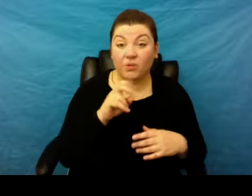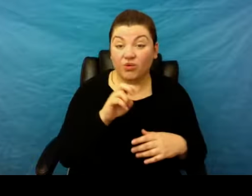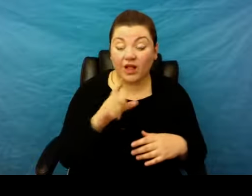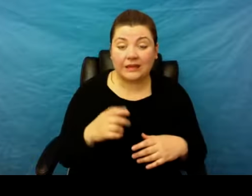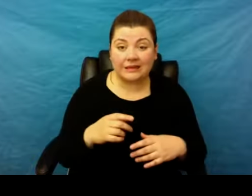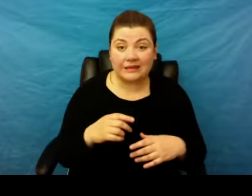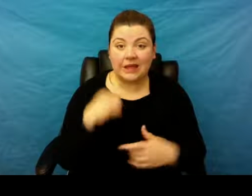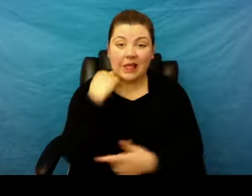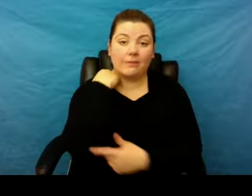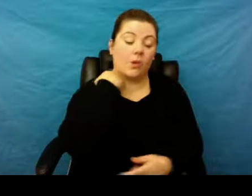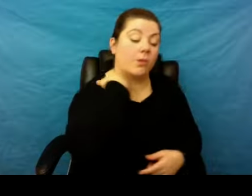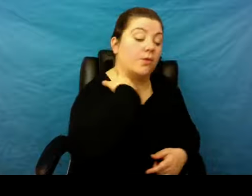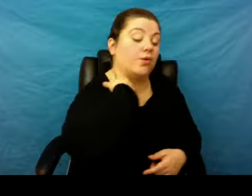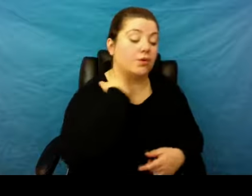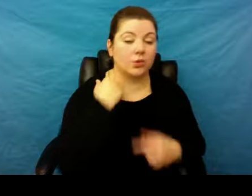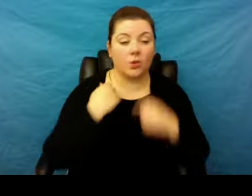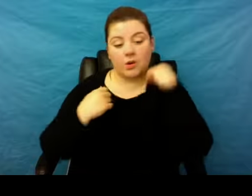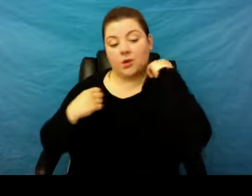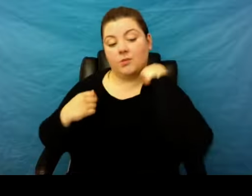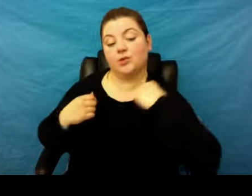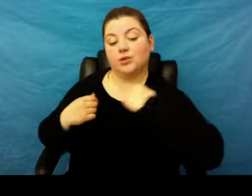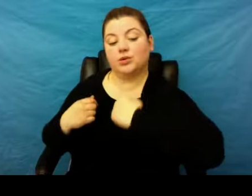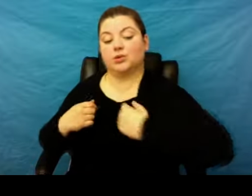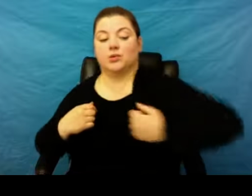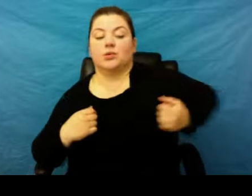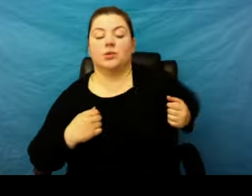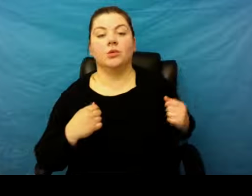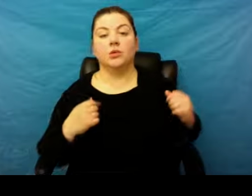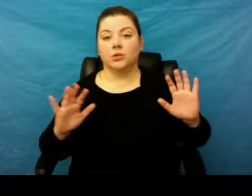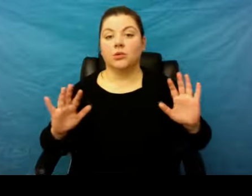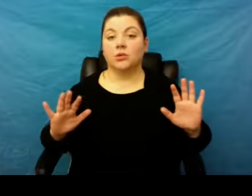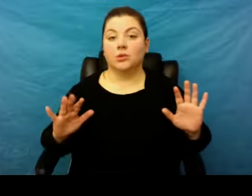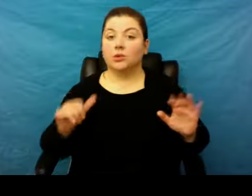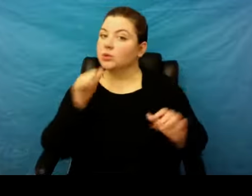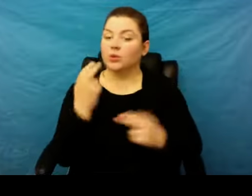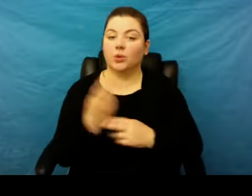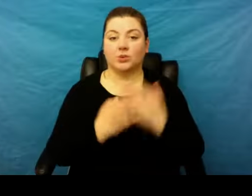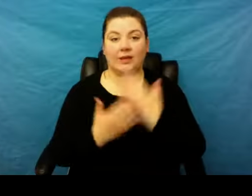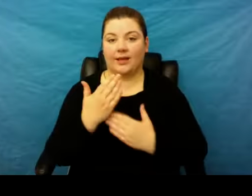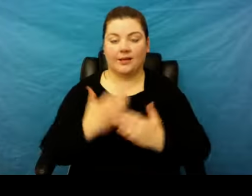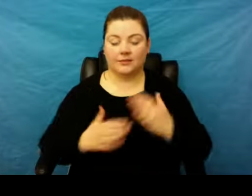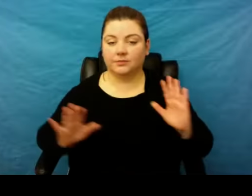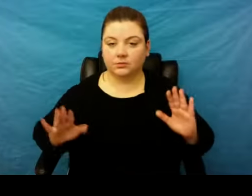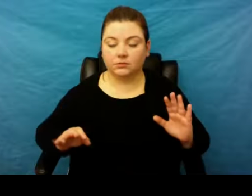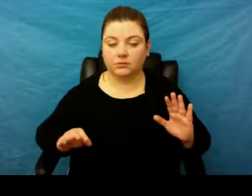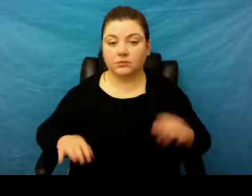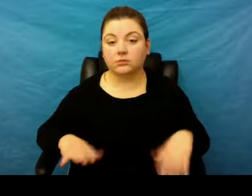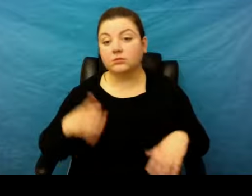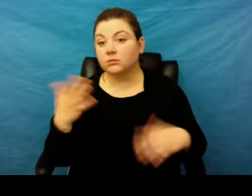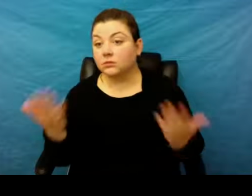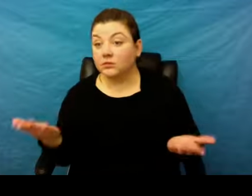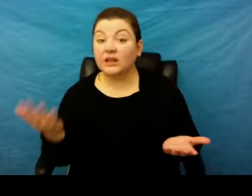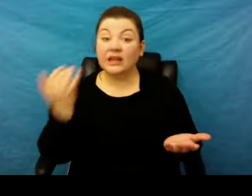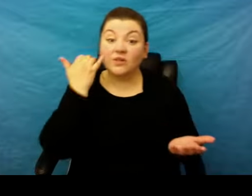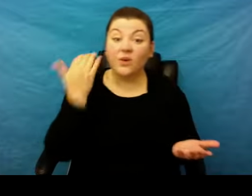elbow. Open the door with your shoulder. That's not gonna get you COVID. Ideally, if you have